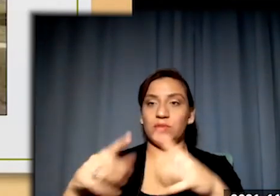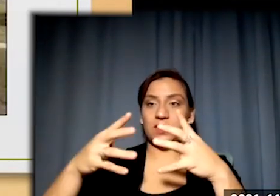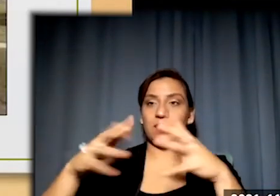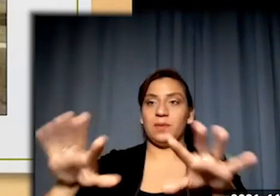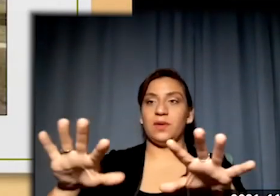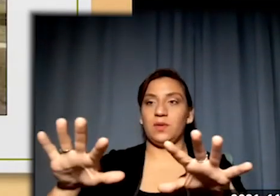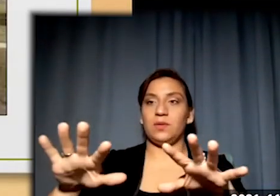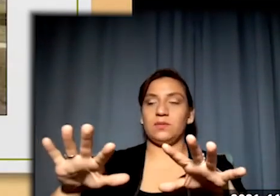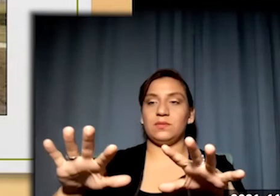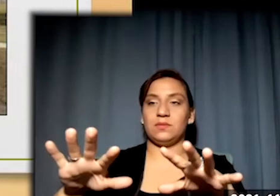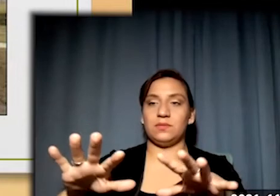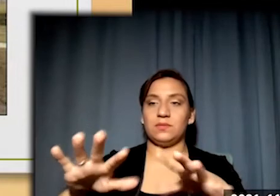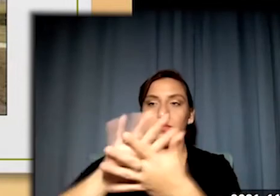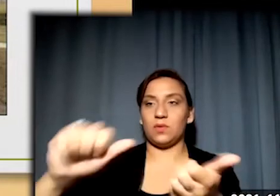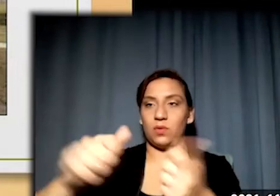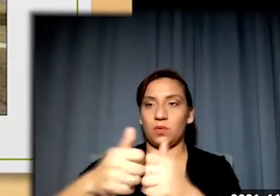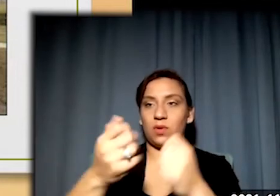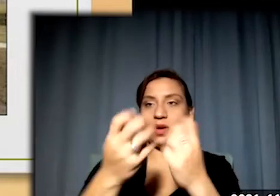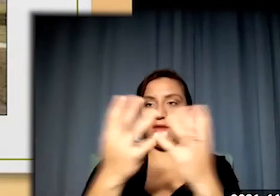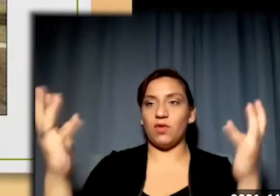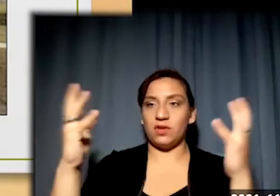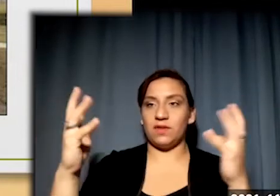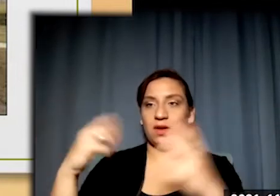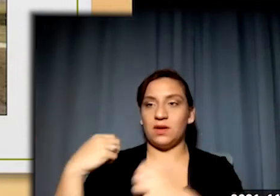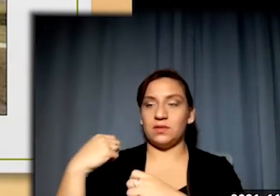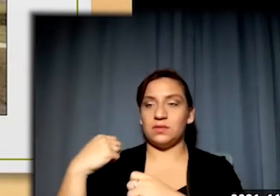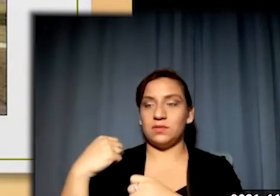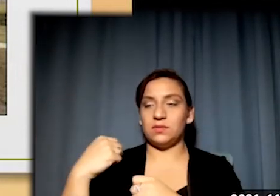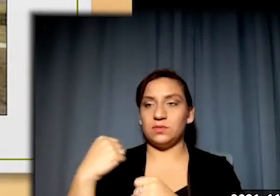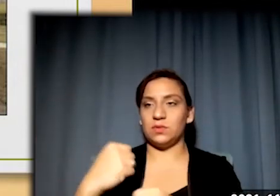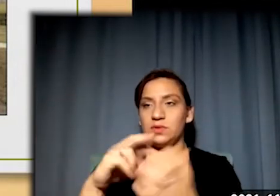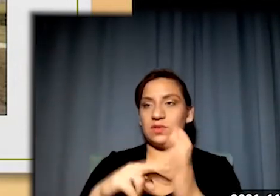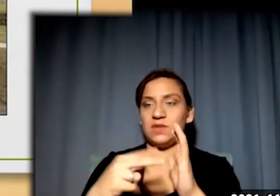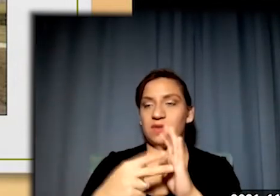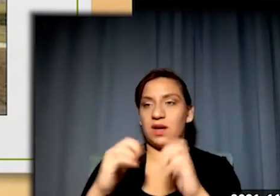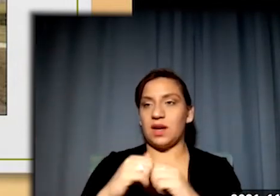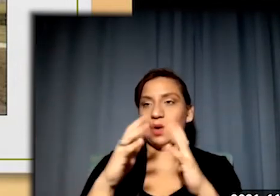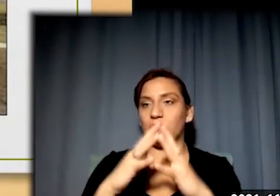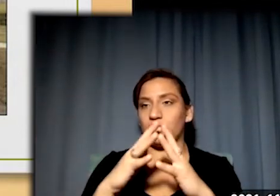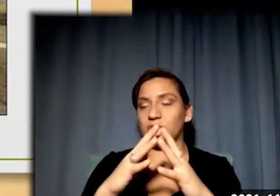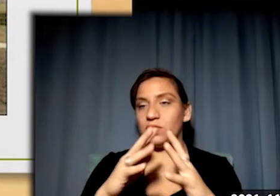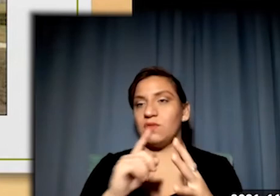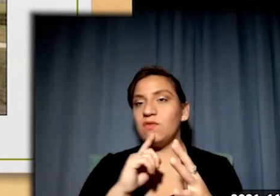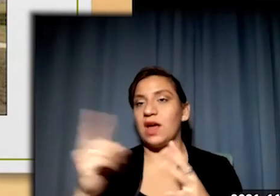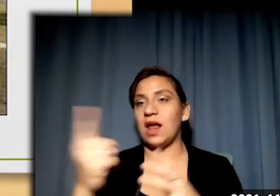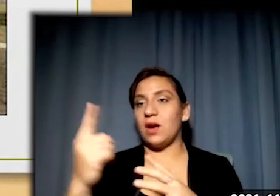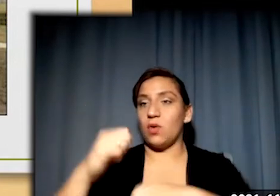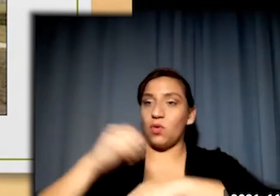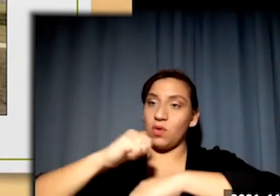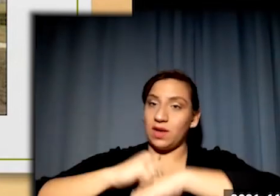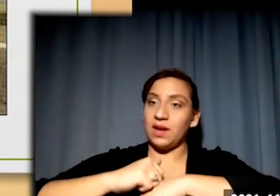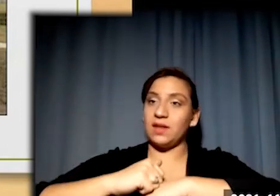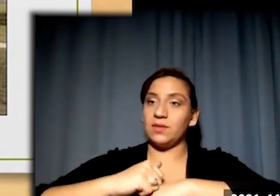These changes meant the construction of sunken concrete reinforced batteries and with rearming